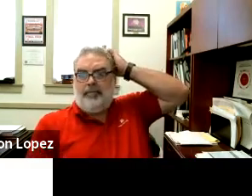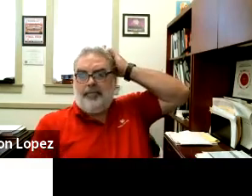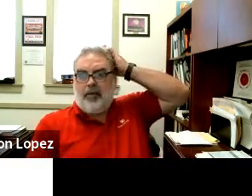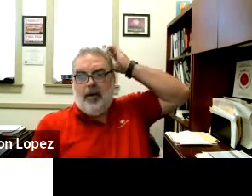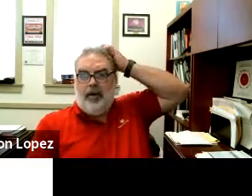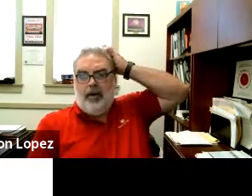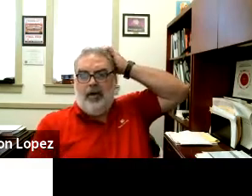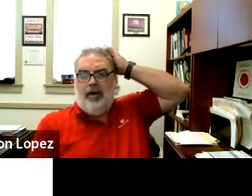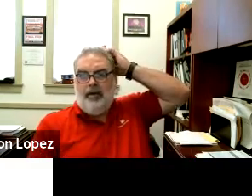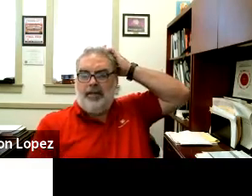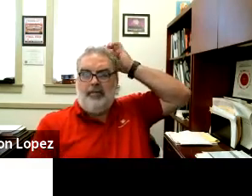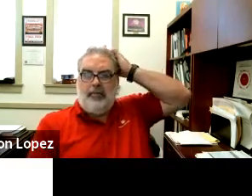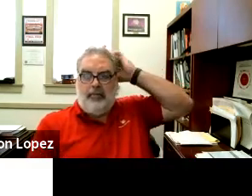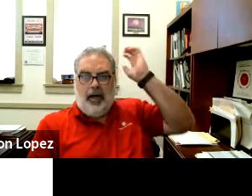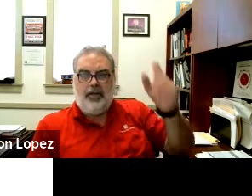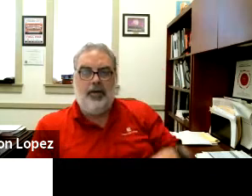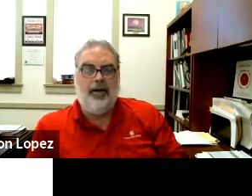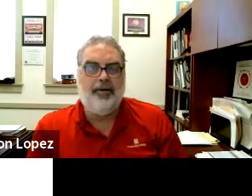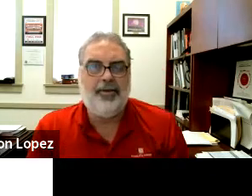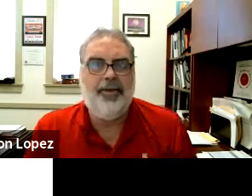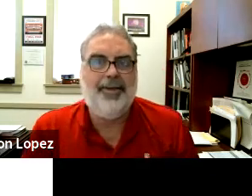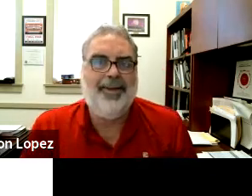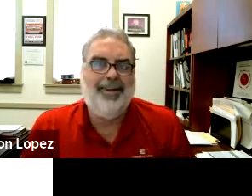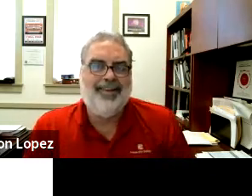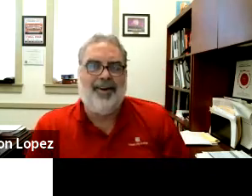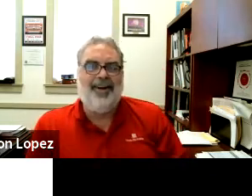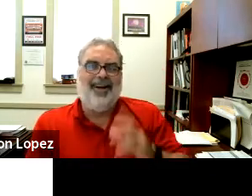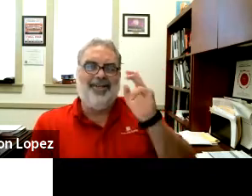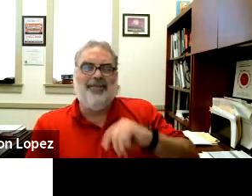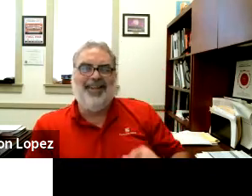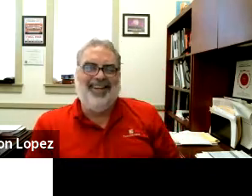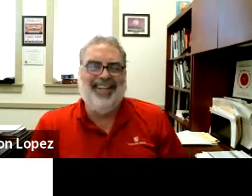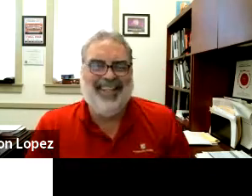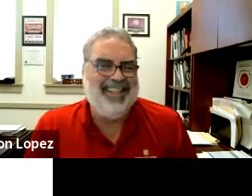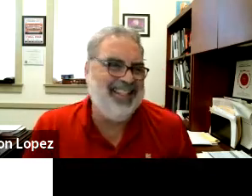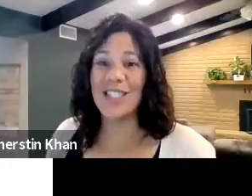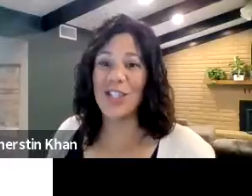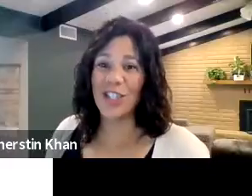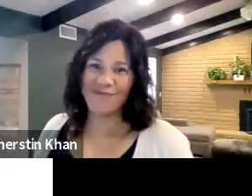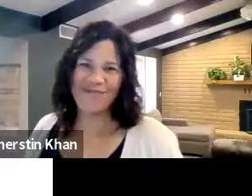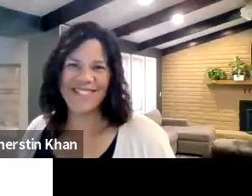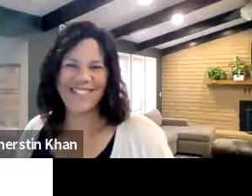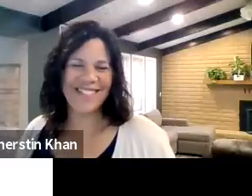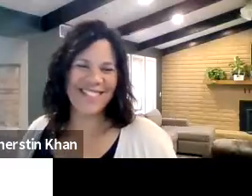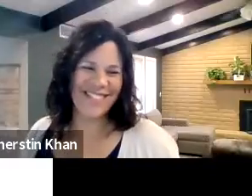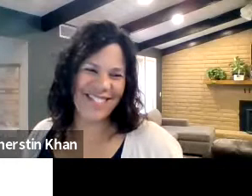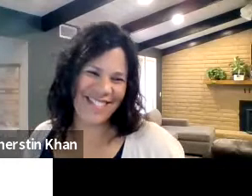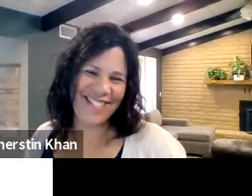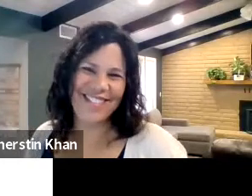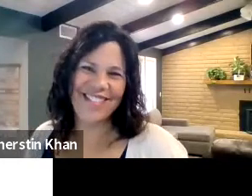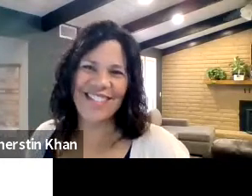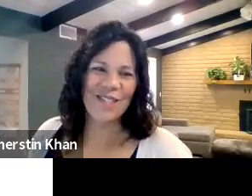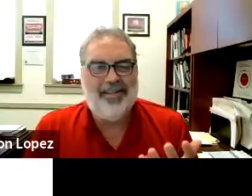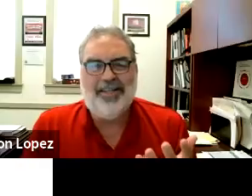mentioned, okay, my turn now, Kirsten, is it? Sorry, I jumped in there. No, it is, it's your turn.